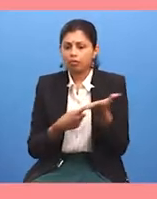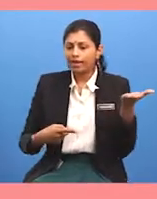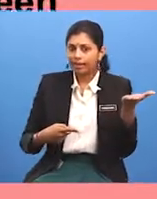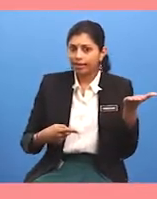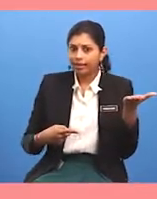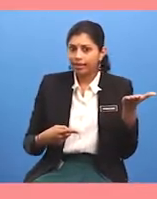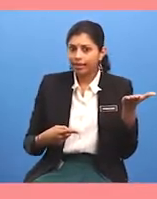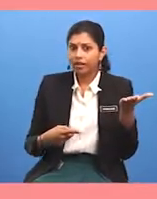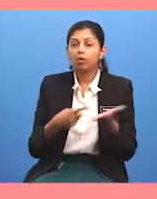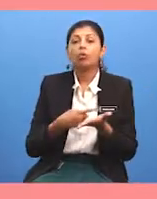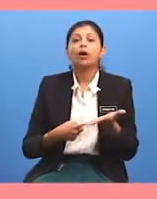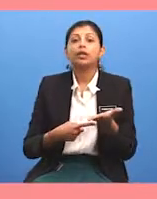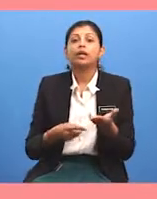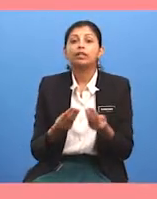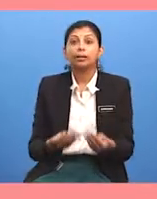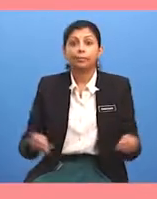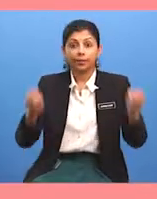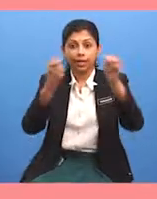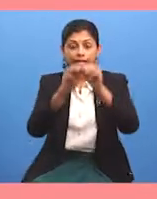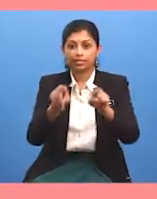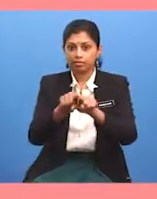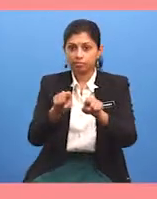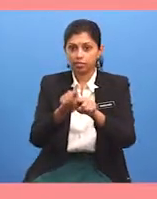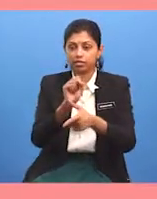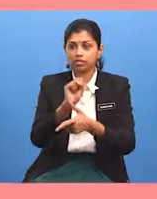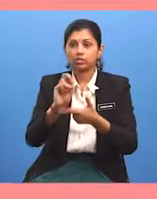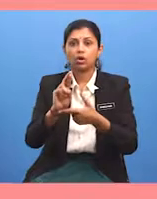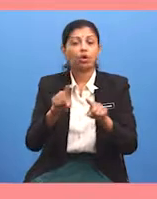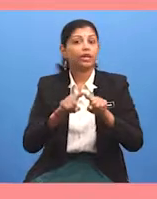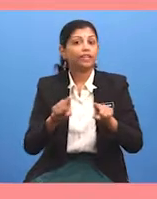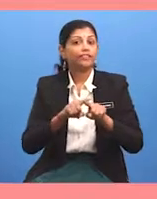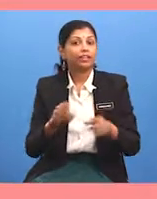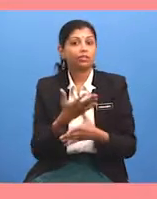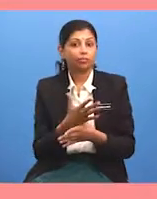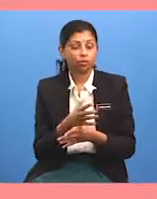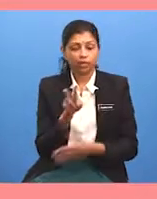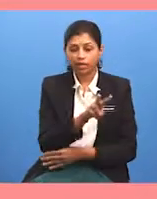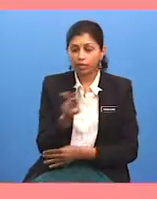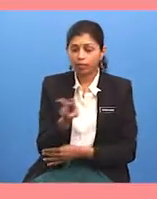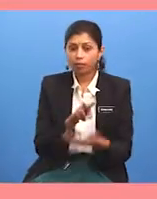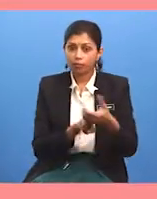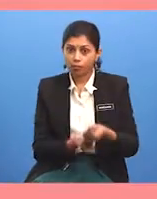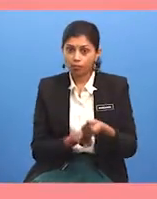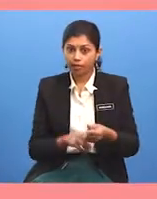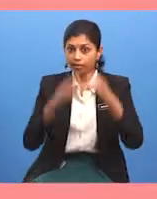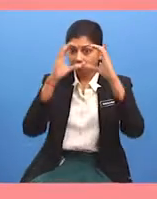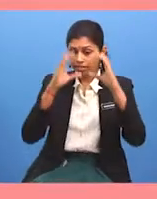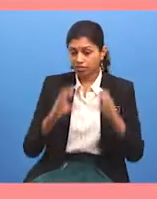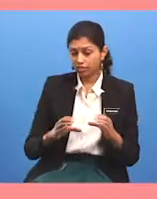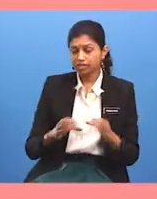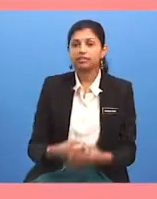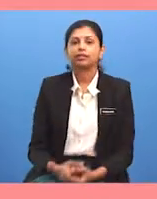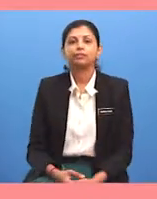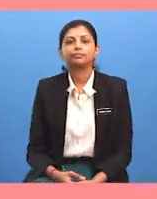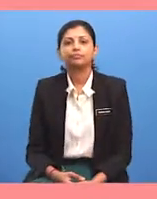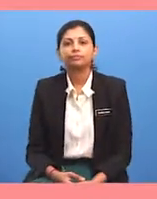What are the main similarities or differences between both